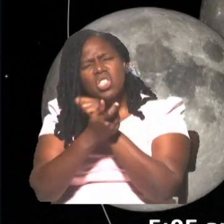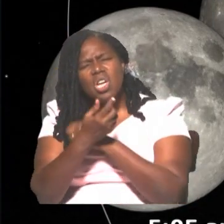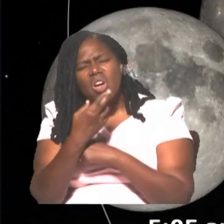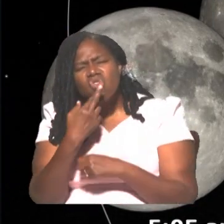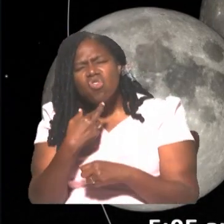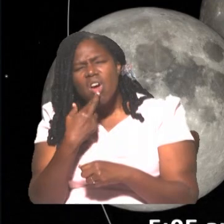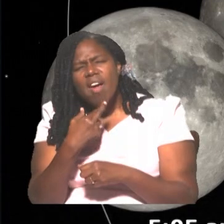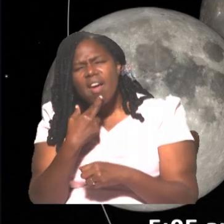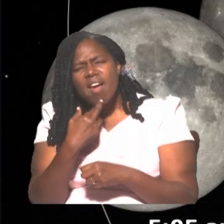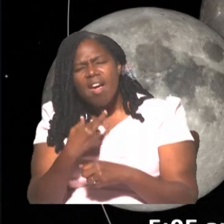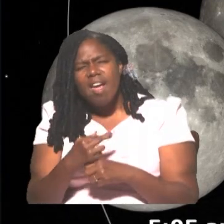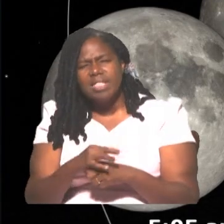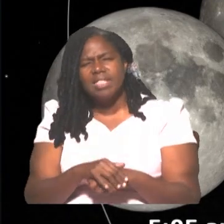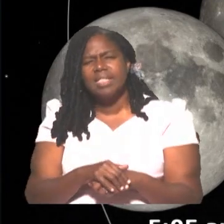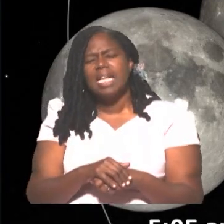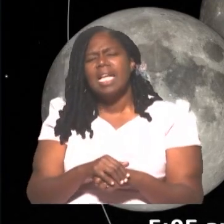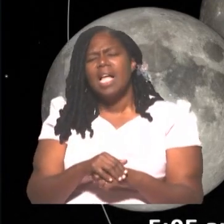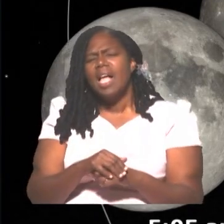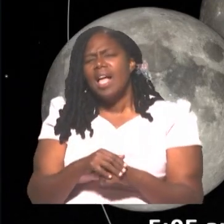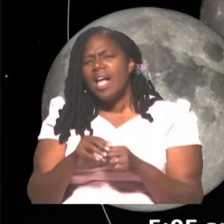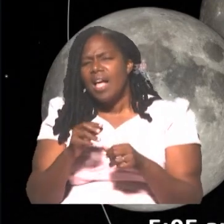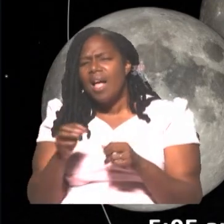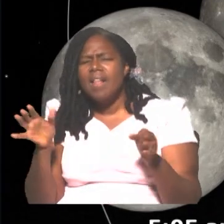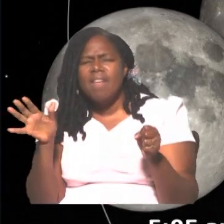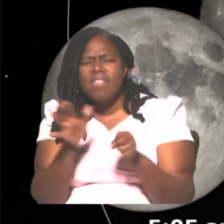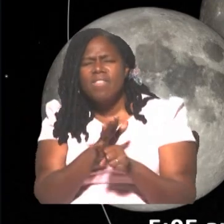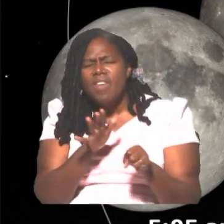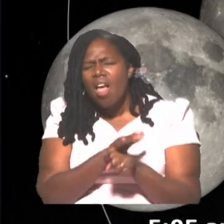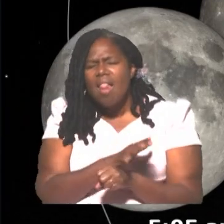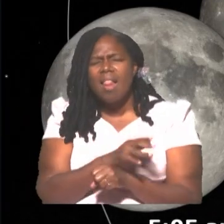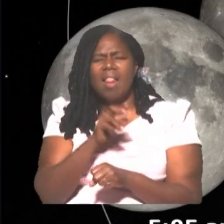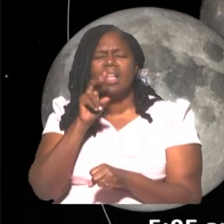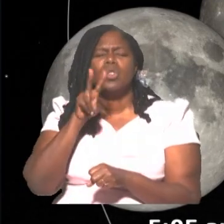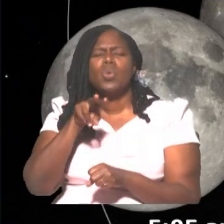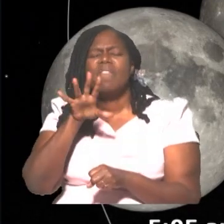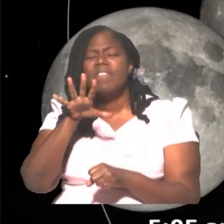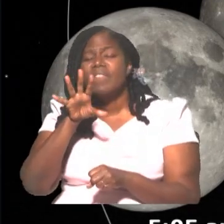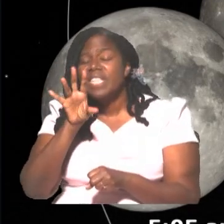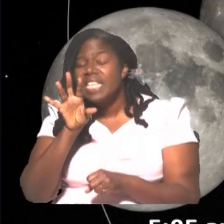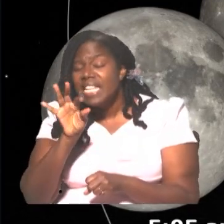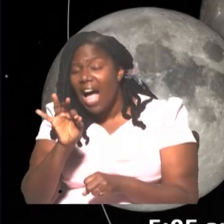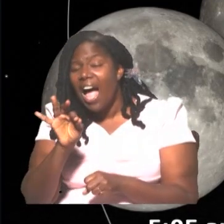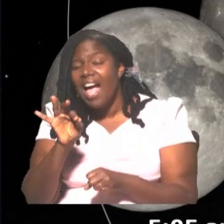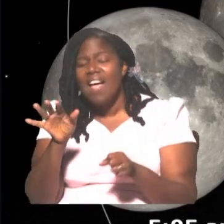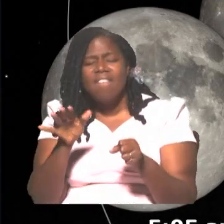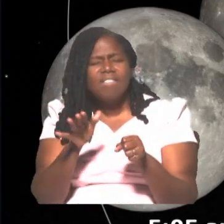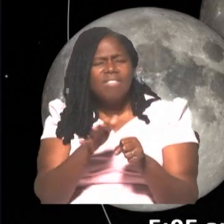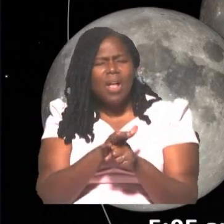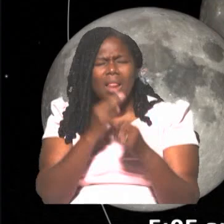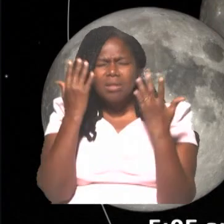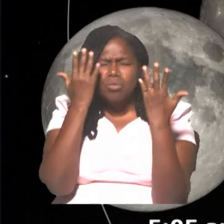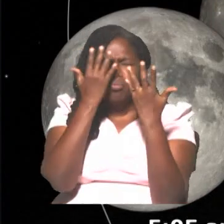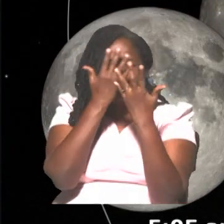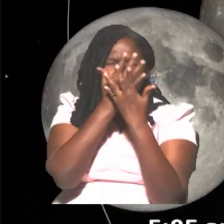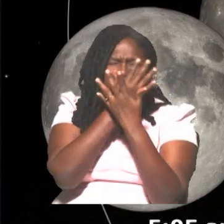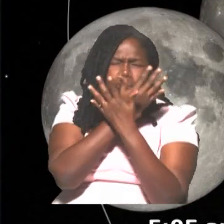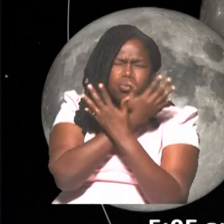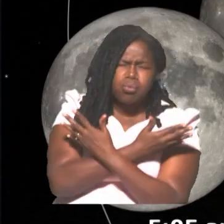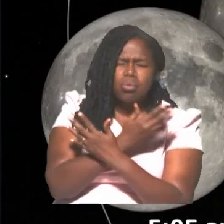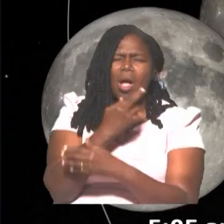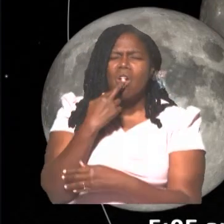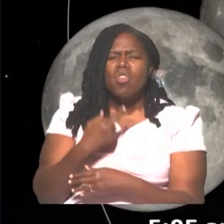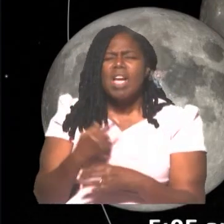to a maximum total eclipse by 2:59 a.m., when the moon will appear at its darkest red.